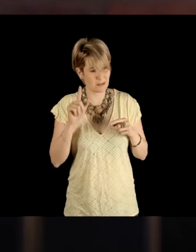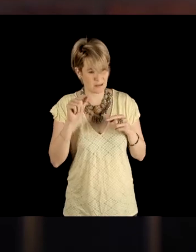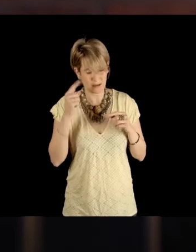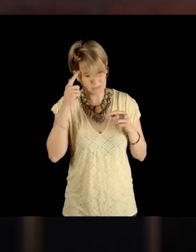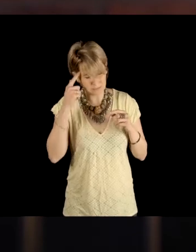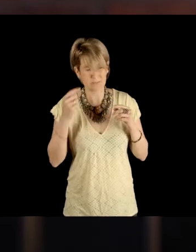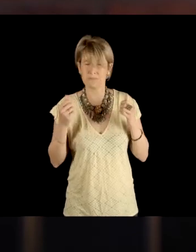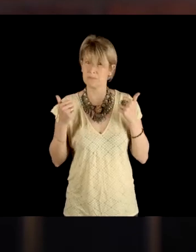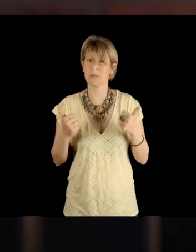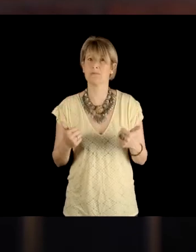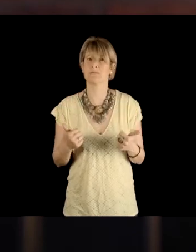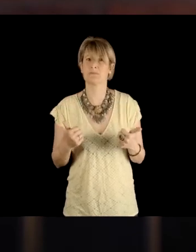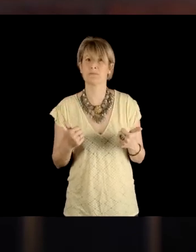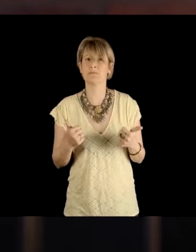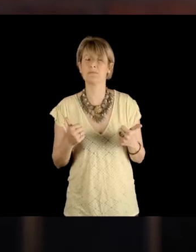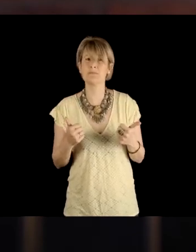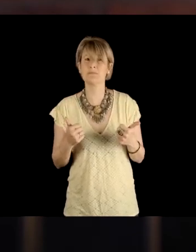This light in turn is helping me